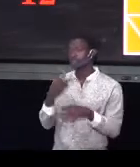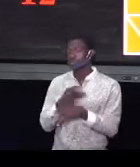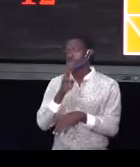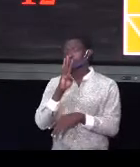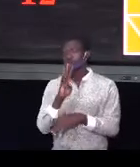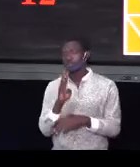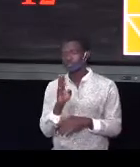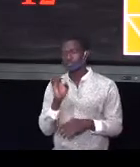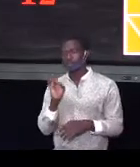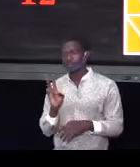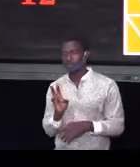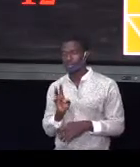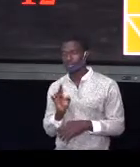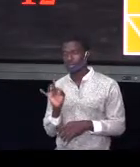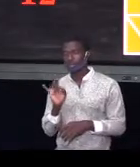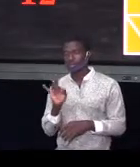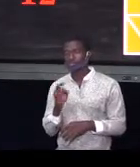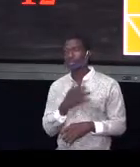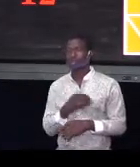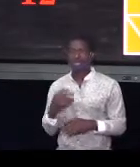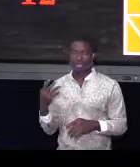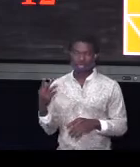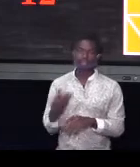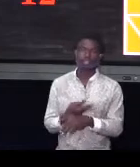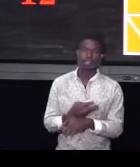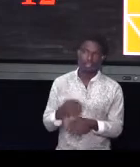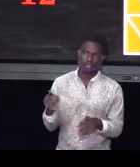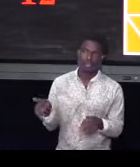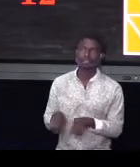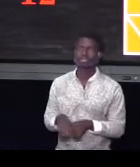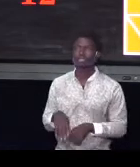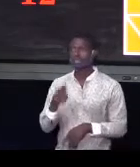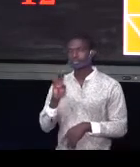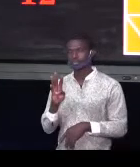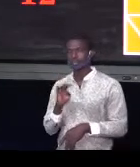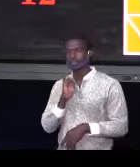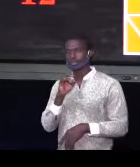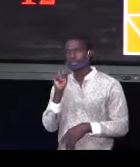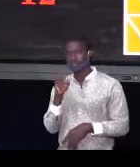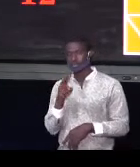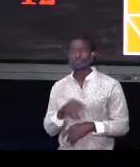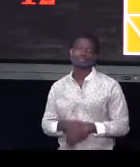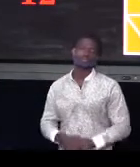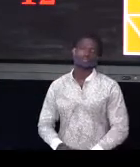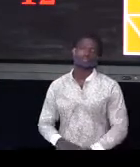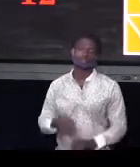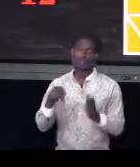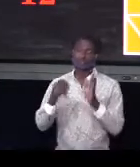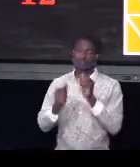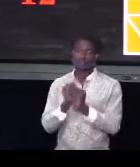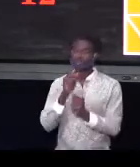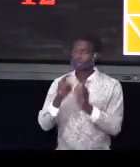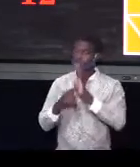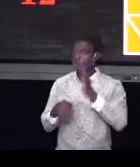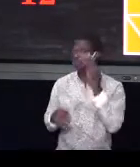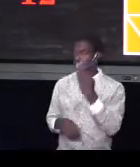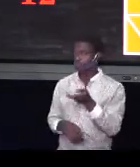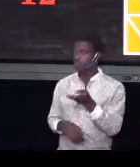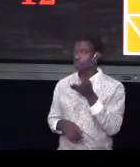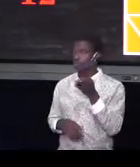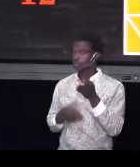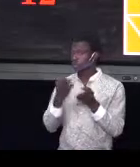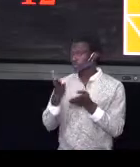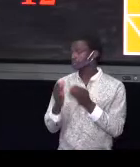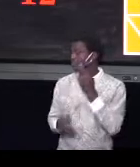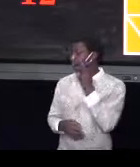4 is 8. Then 3 will also be multiplied by 4. And I will get 8 over 12, which is represented like that. And as you can see,